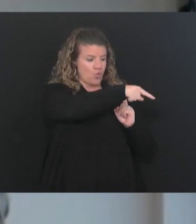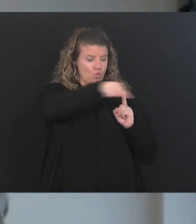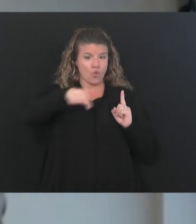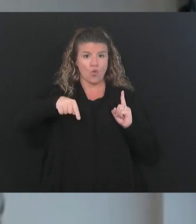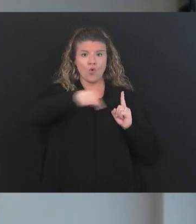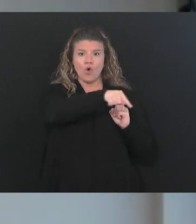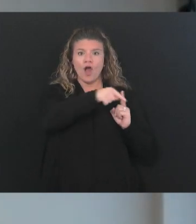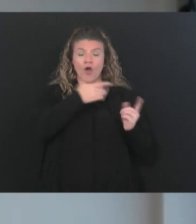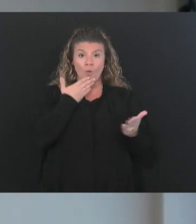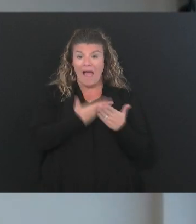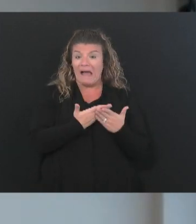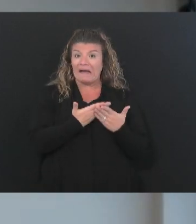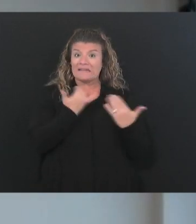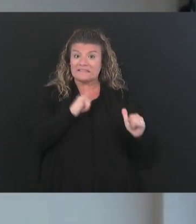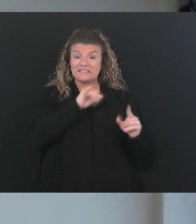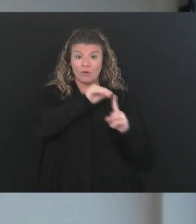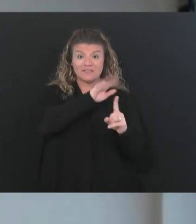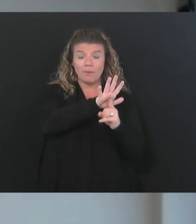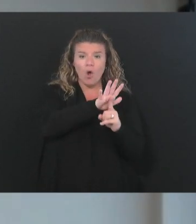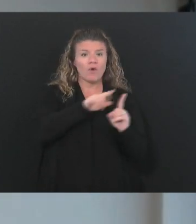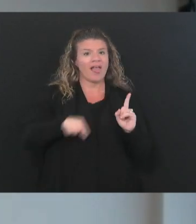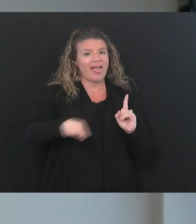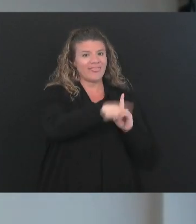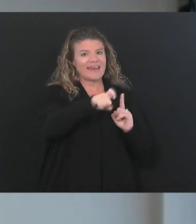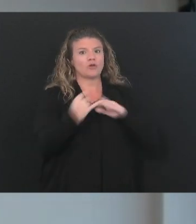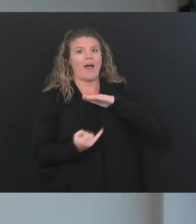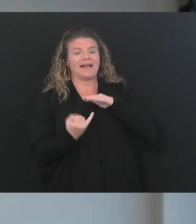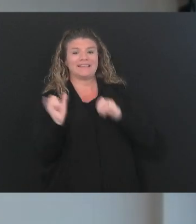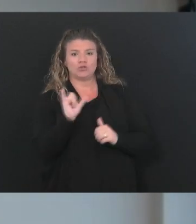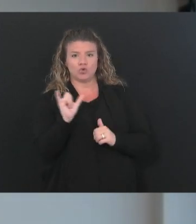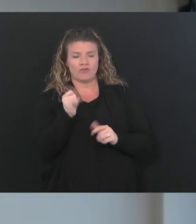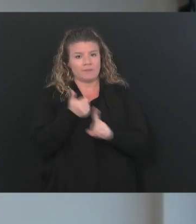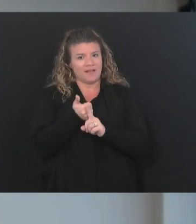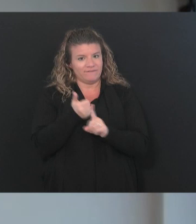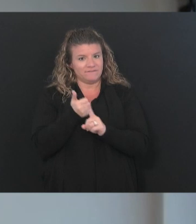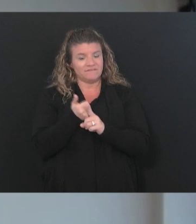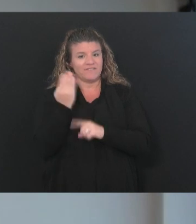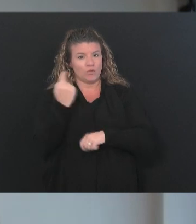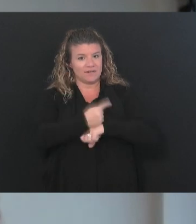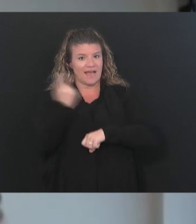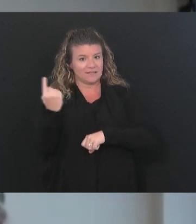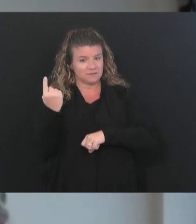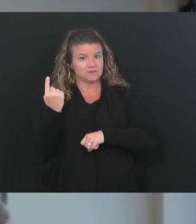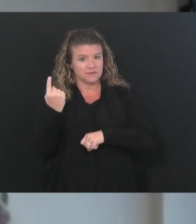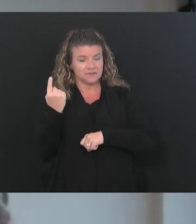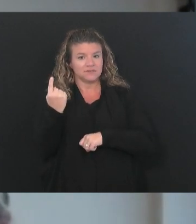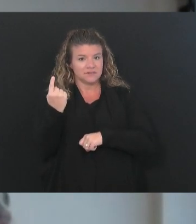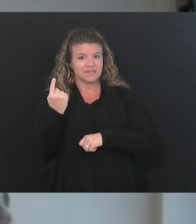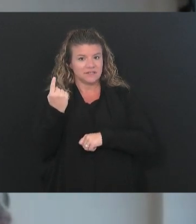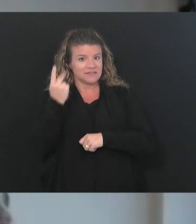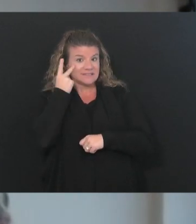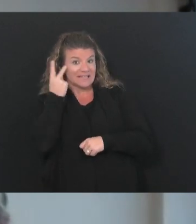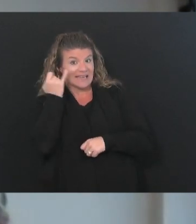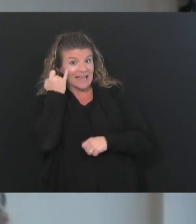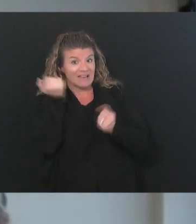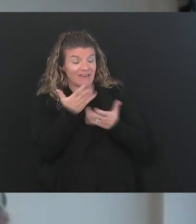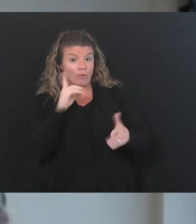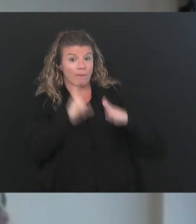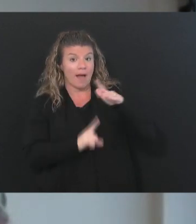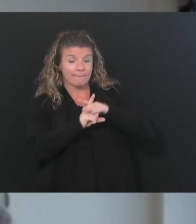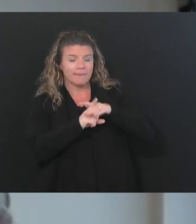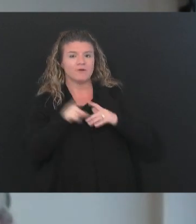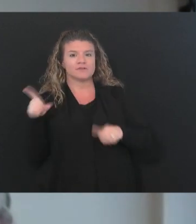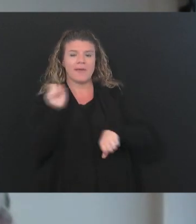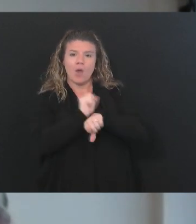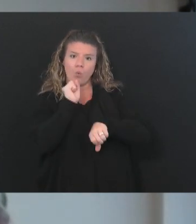been exposed do a self-imposed quarantine, and that's the 14 days. So they work with each case to work